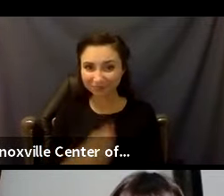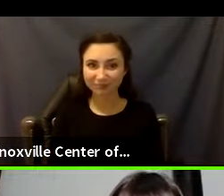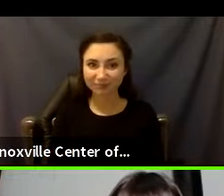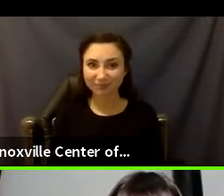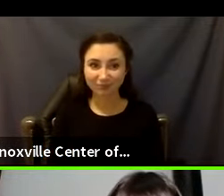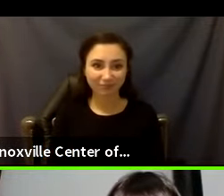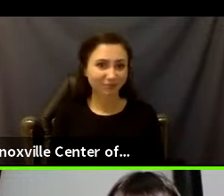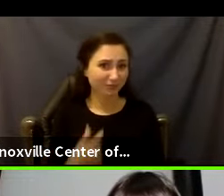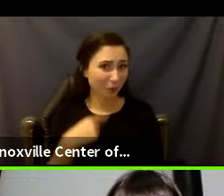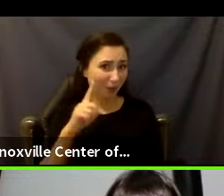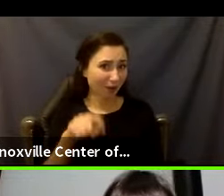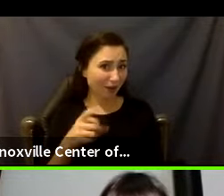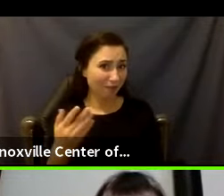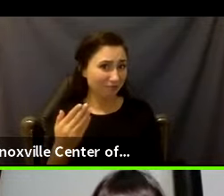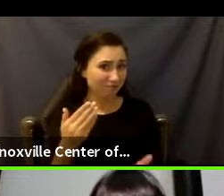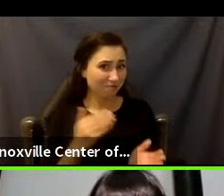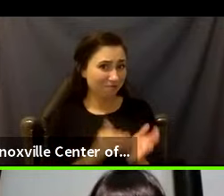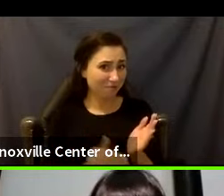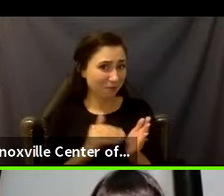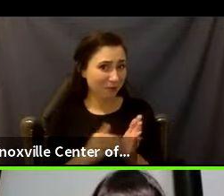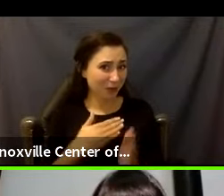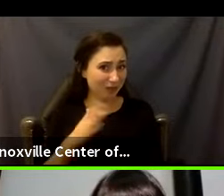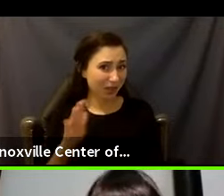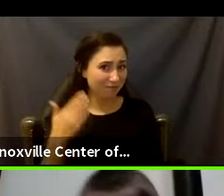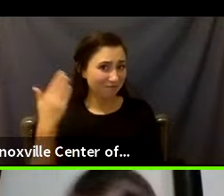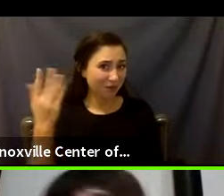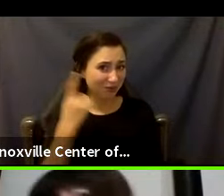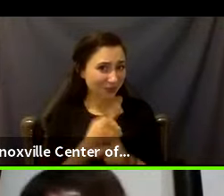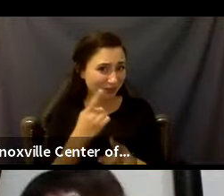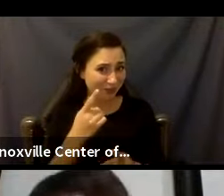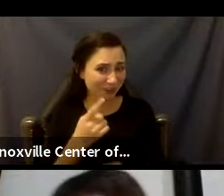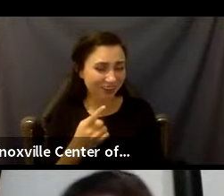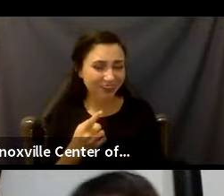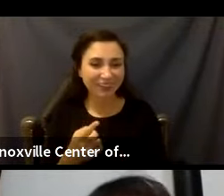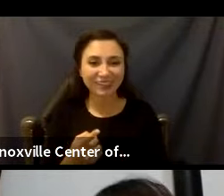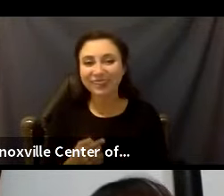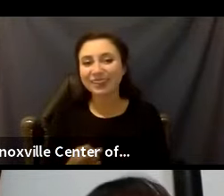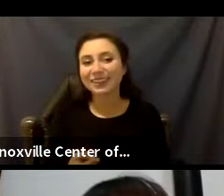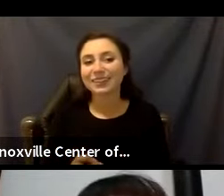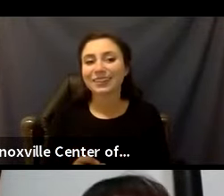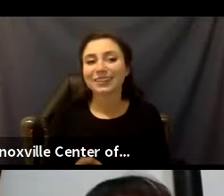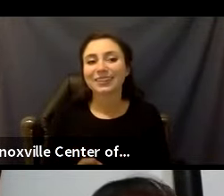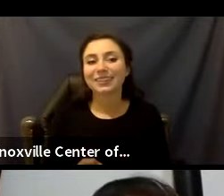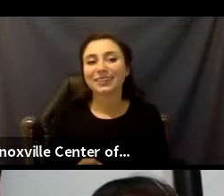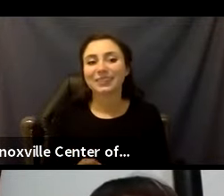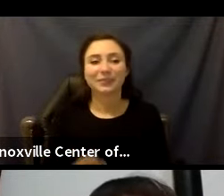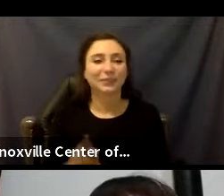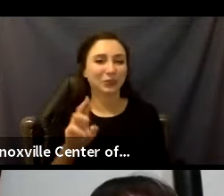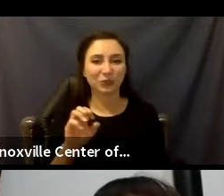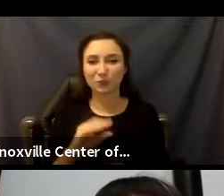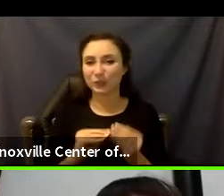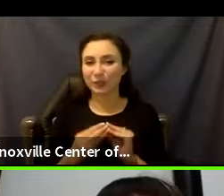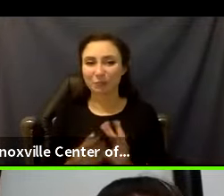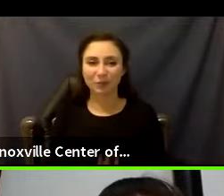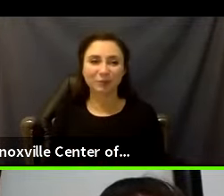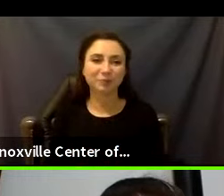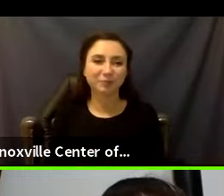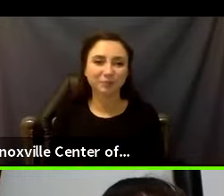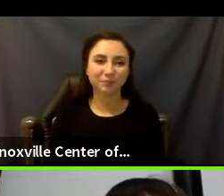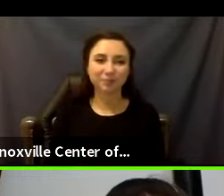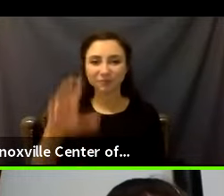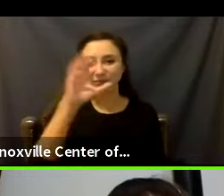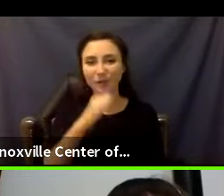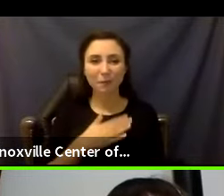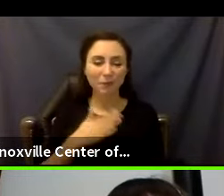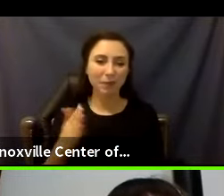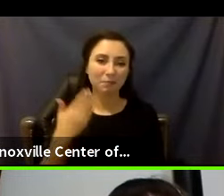Do I have to repeat the motion No, and get all that right? Renumbered it. We just renumbered it. Okay, yeah, so I guess my motion would